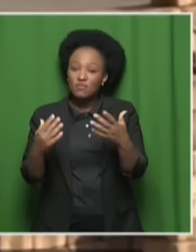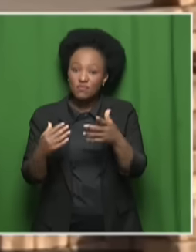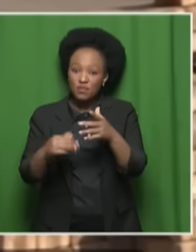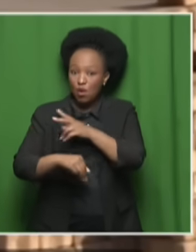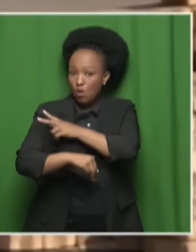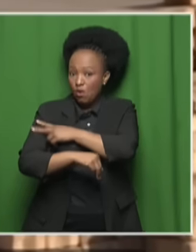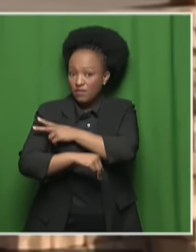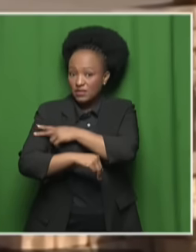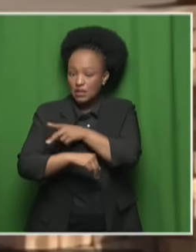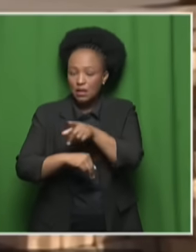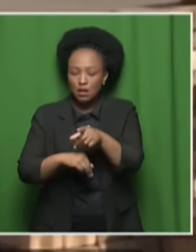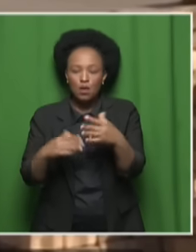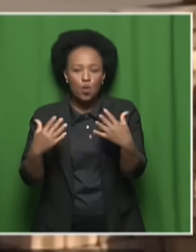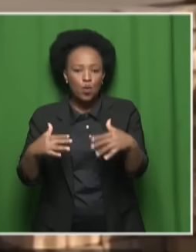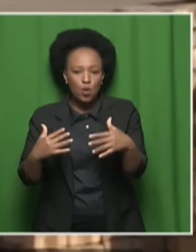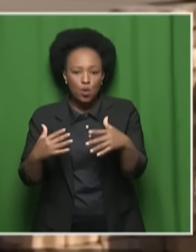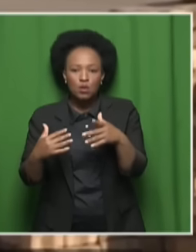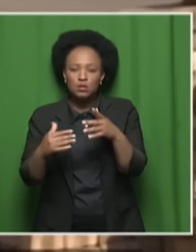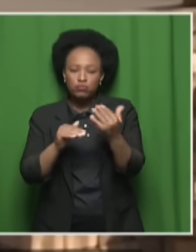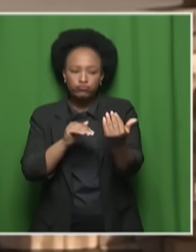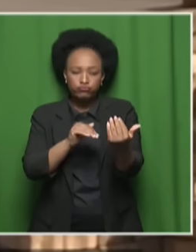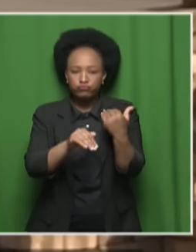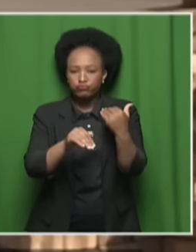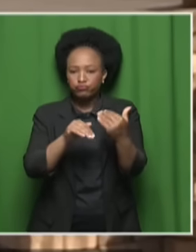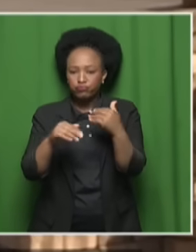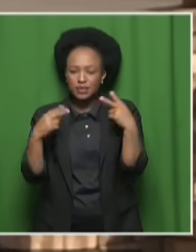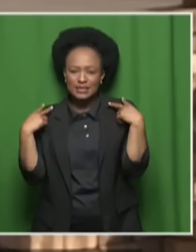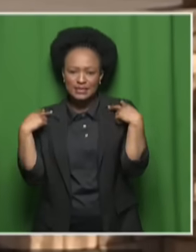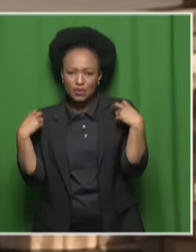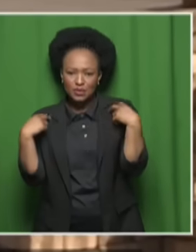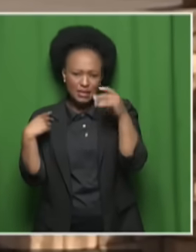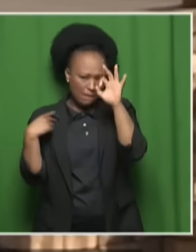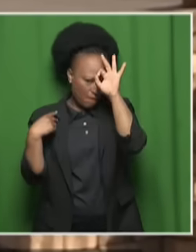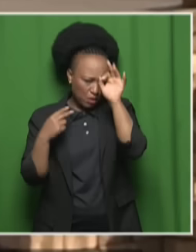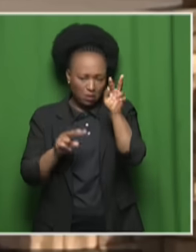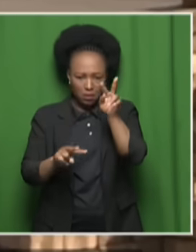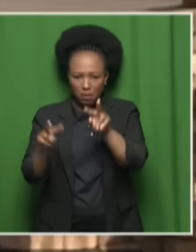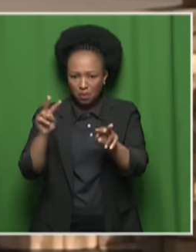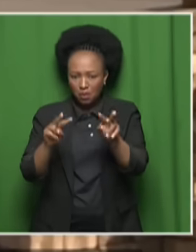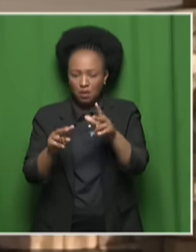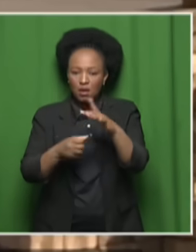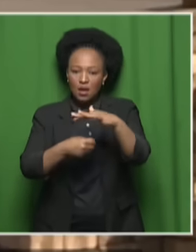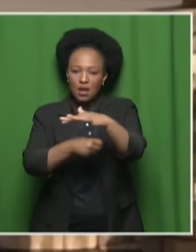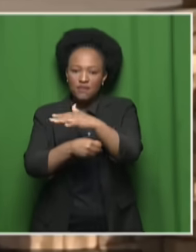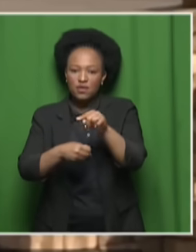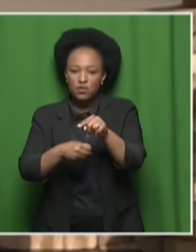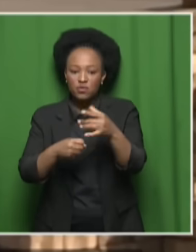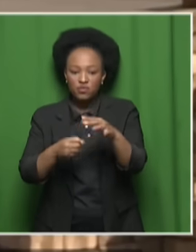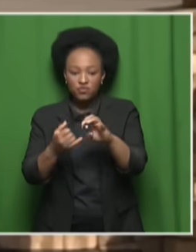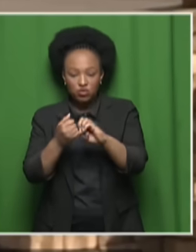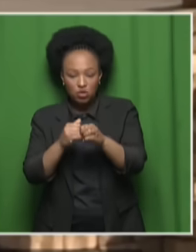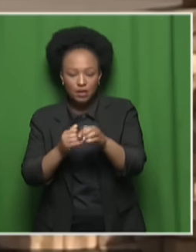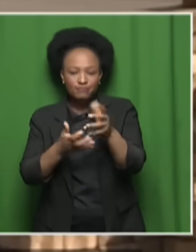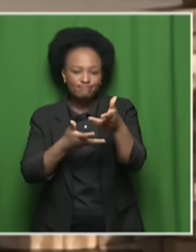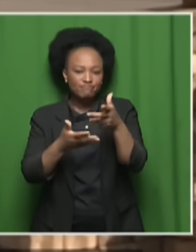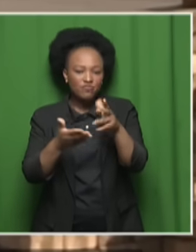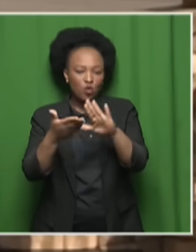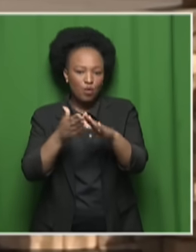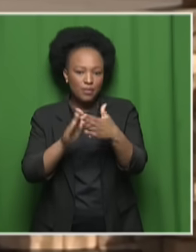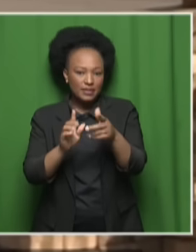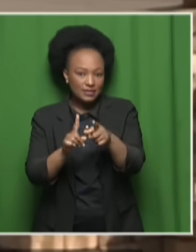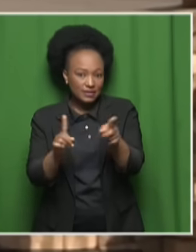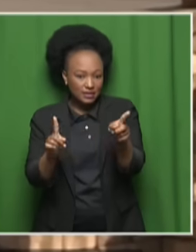directing traffic, and while security remains tight around the avenue. While we tried to engage with some of the residents here